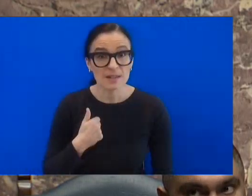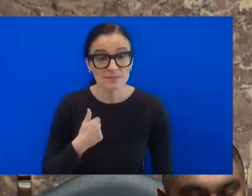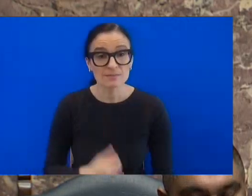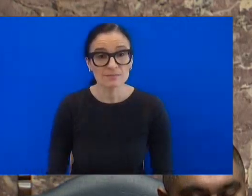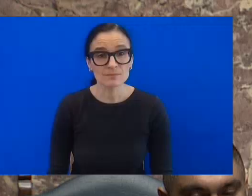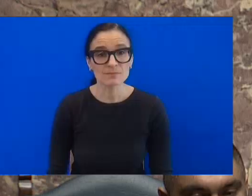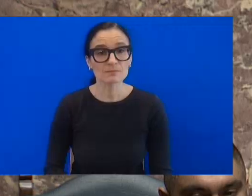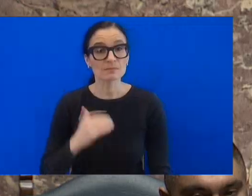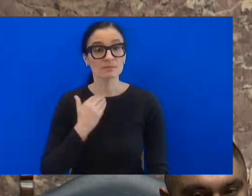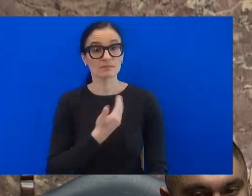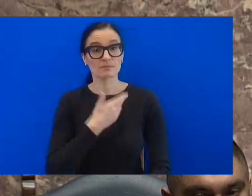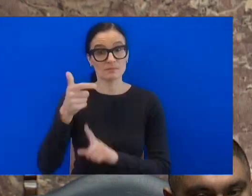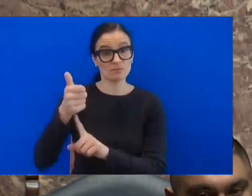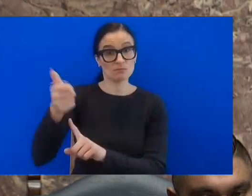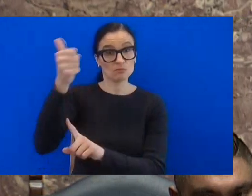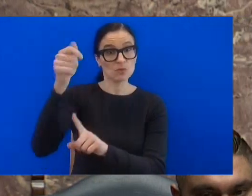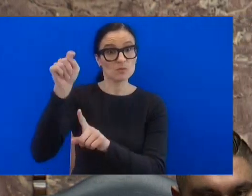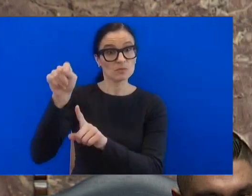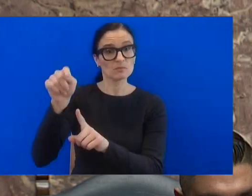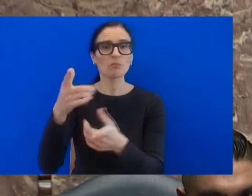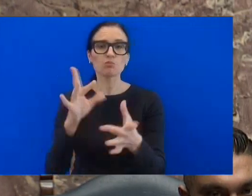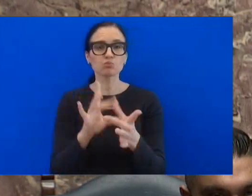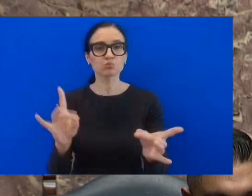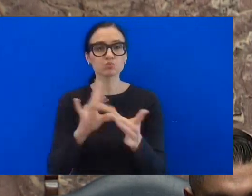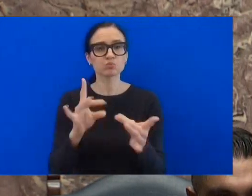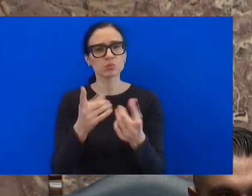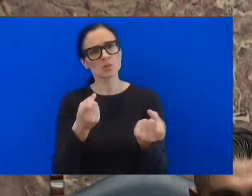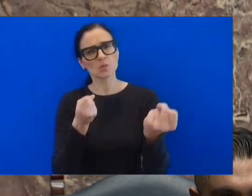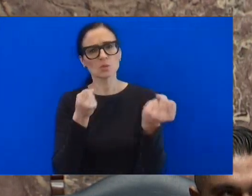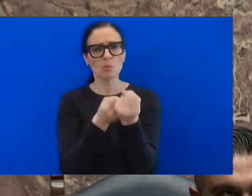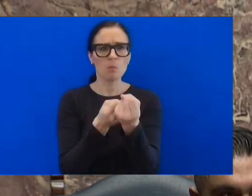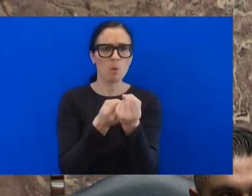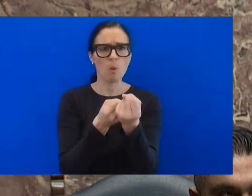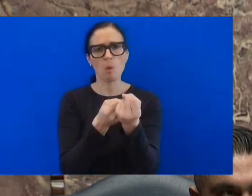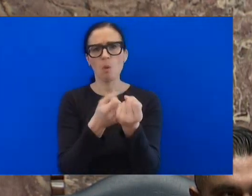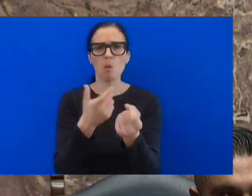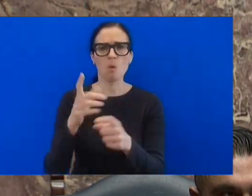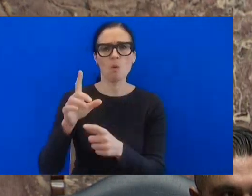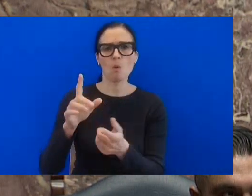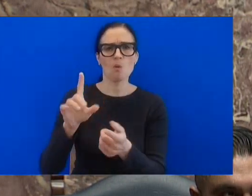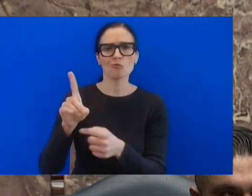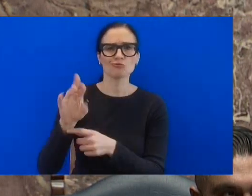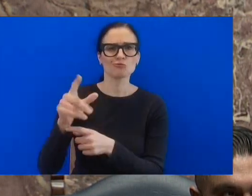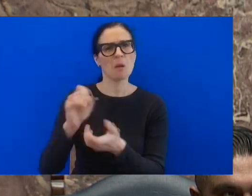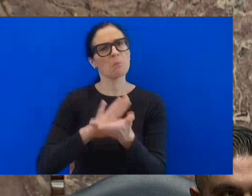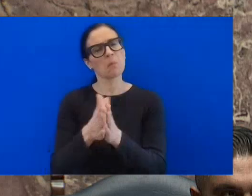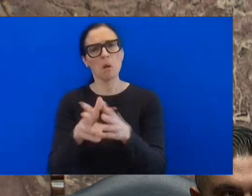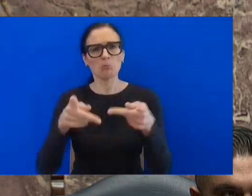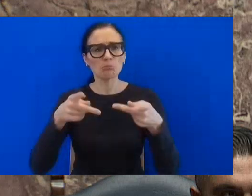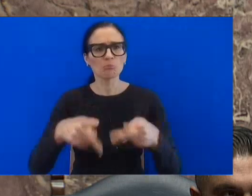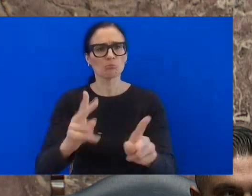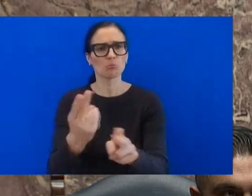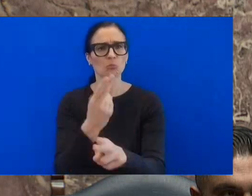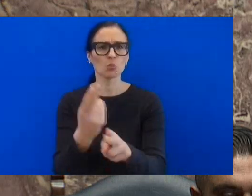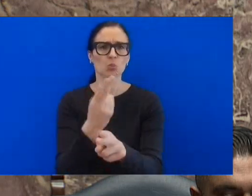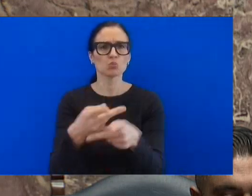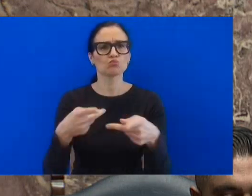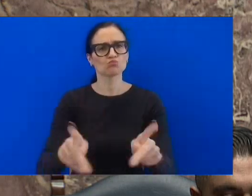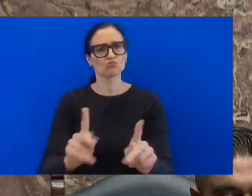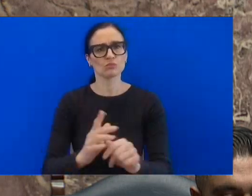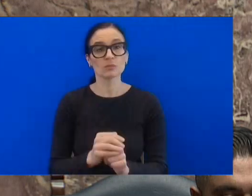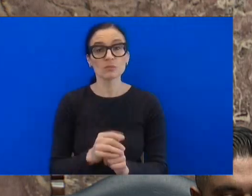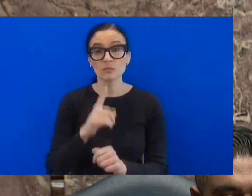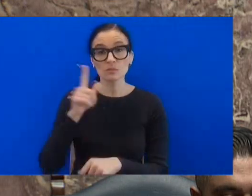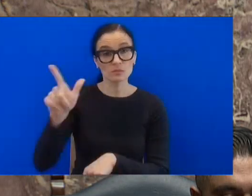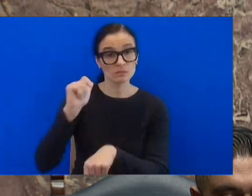of legalization of drugs for years. And when he started his dangerous safe supply experiment, he said that the aim was to